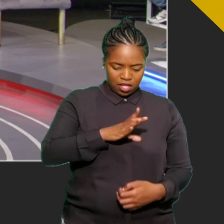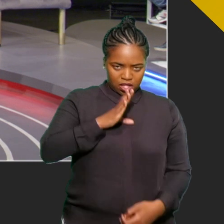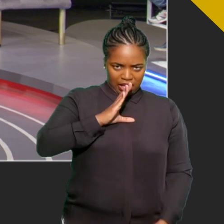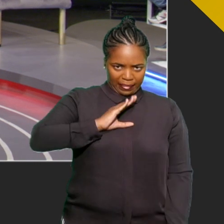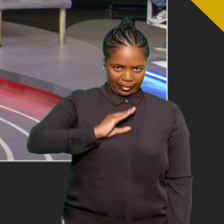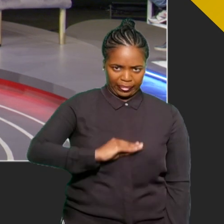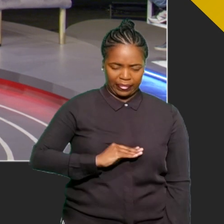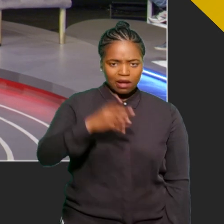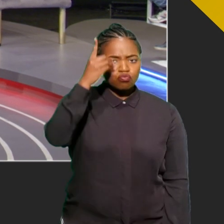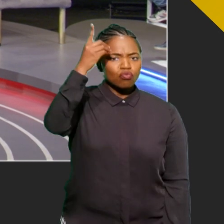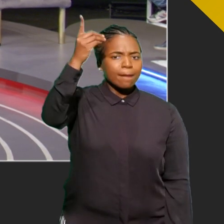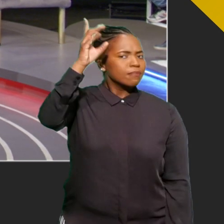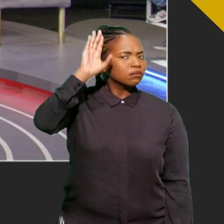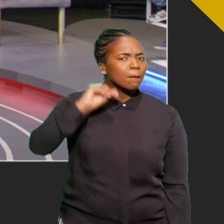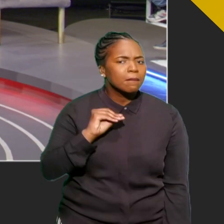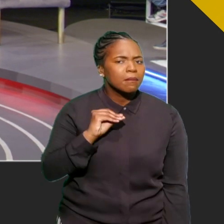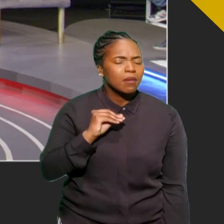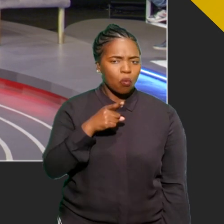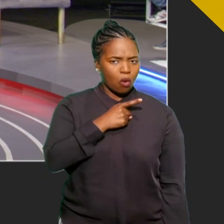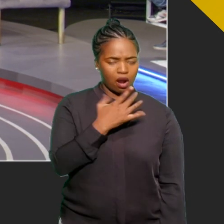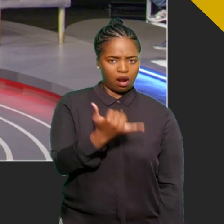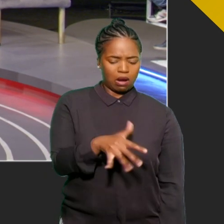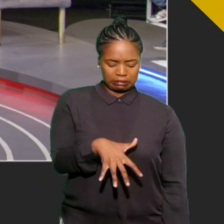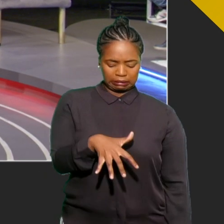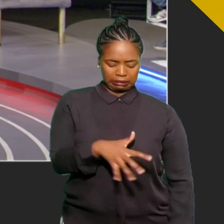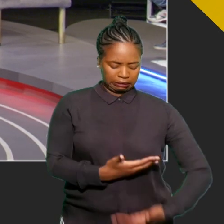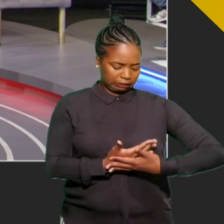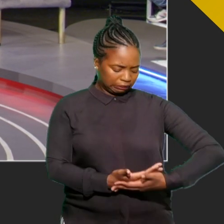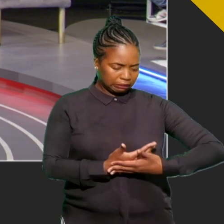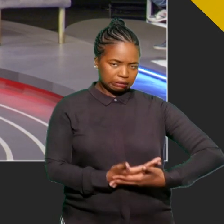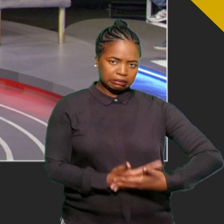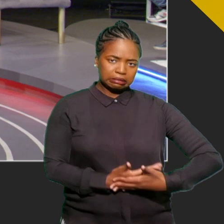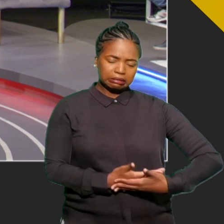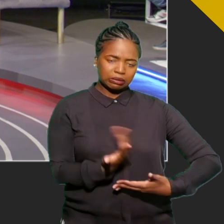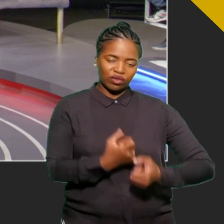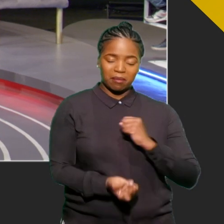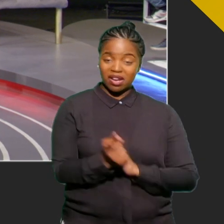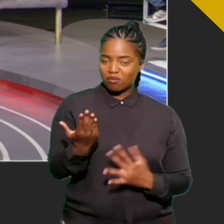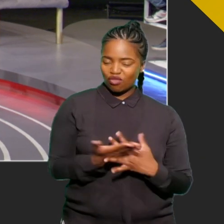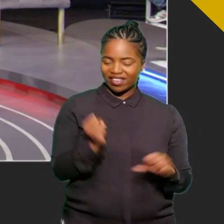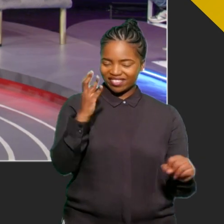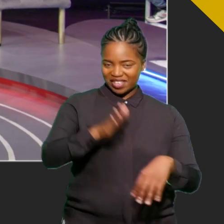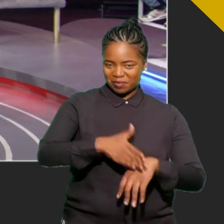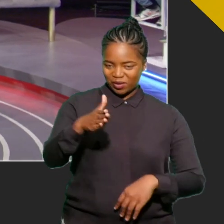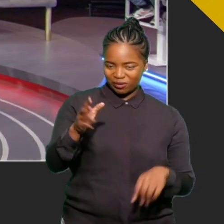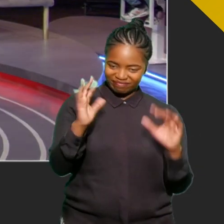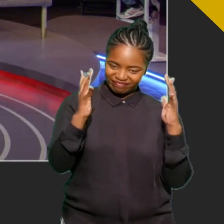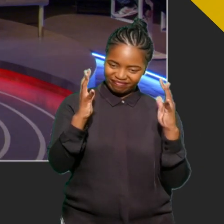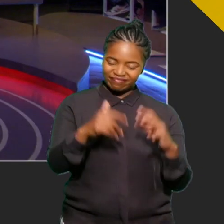it affect your dreams? Do you stop dreaming because all of a sudden ngwana ke ona tsontse o nagana le yena ngwana? So do stay with us after the break.